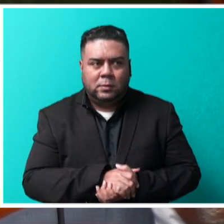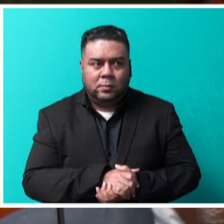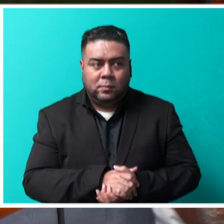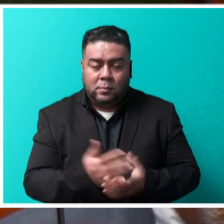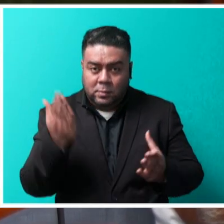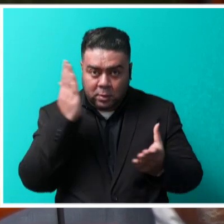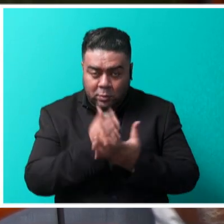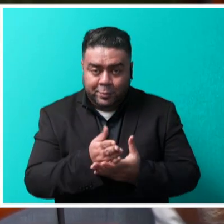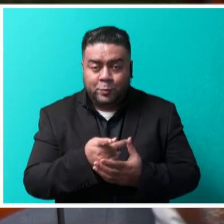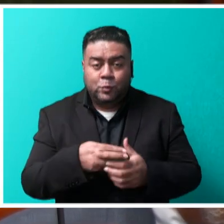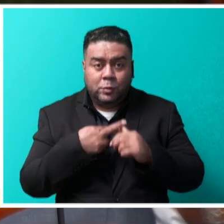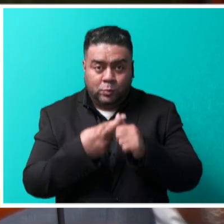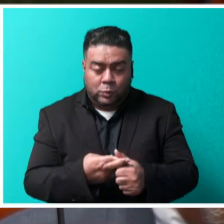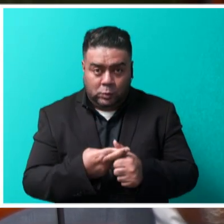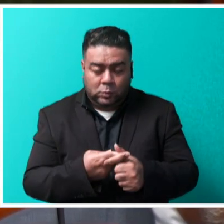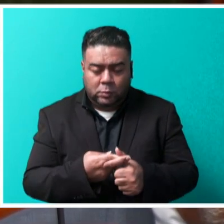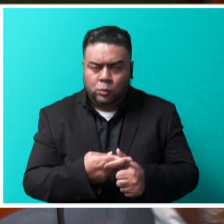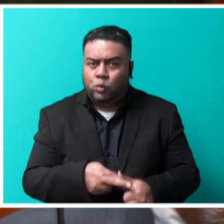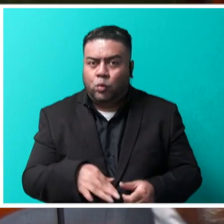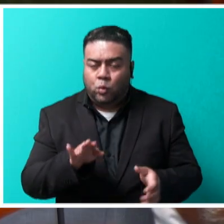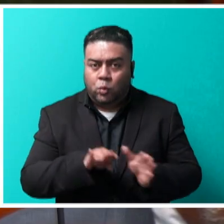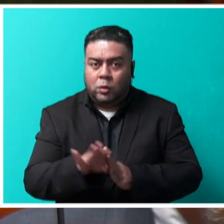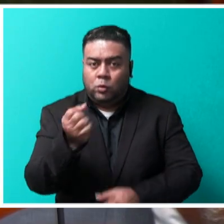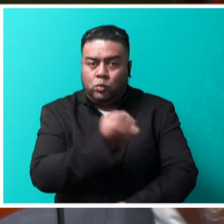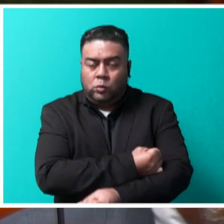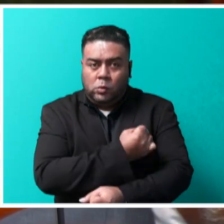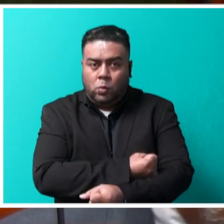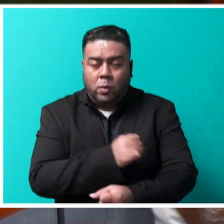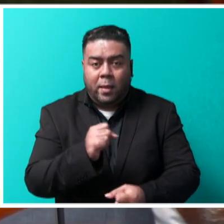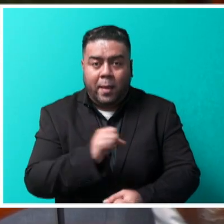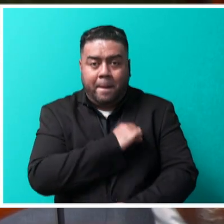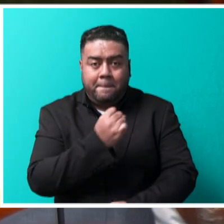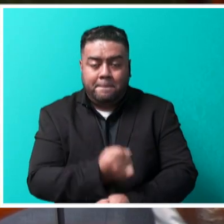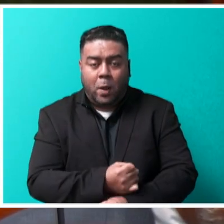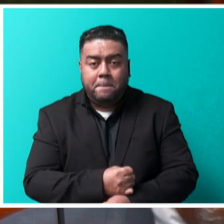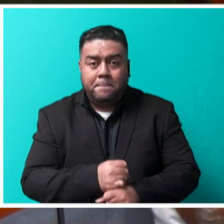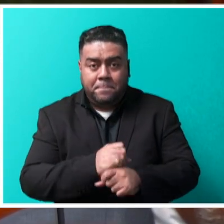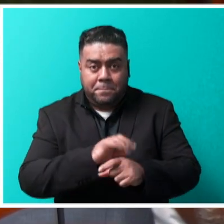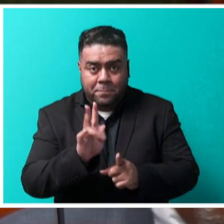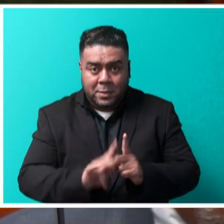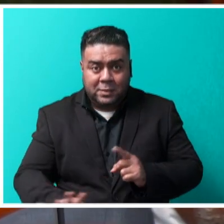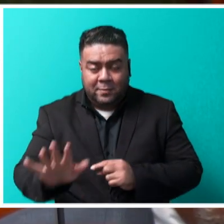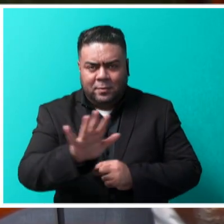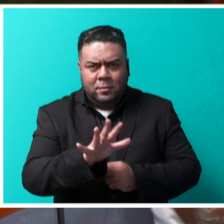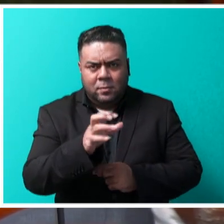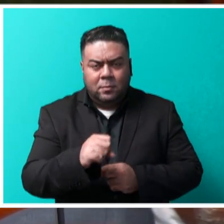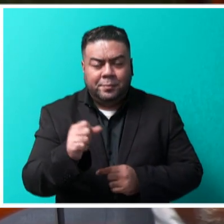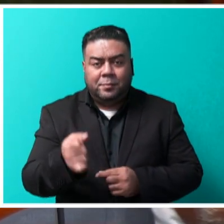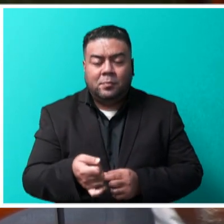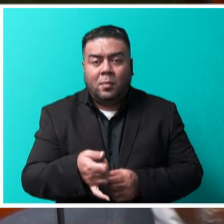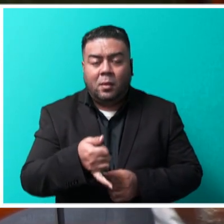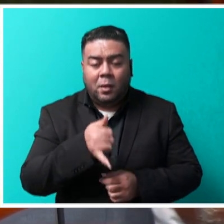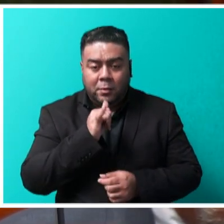direct response to the escalating national drug crisis, we are supporting Empower Pacific to establish a dedicated alcohol and drug